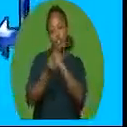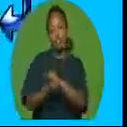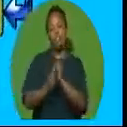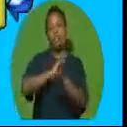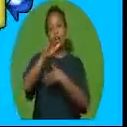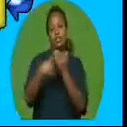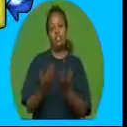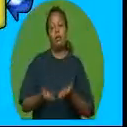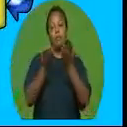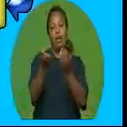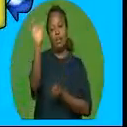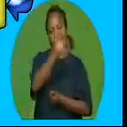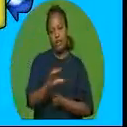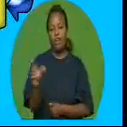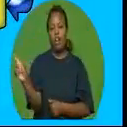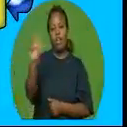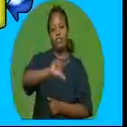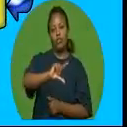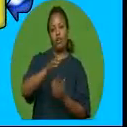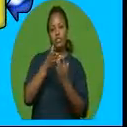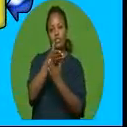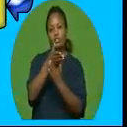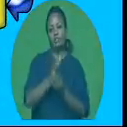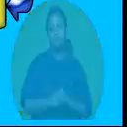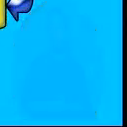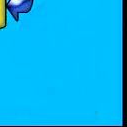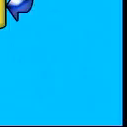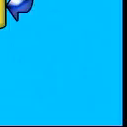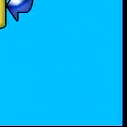the aggregate supply curve leftward.